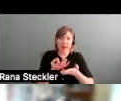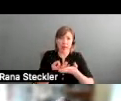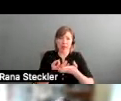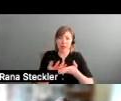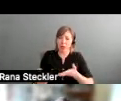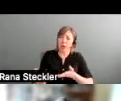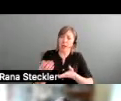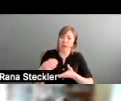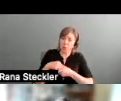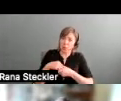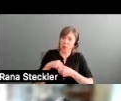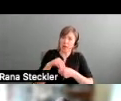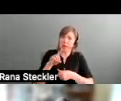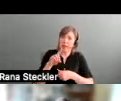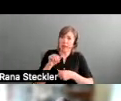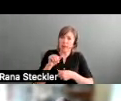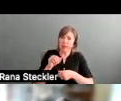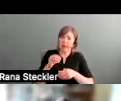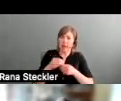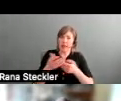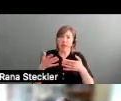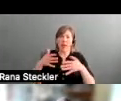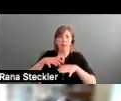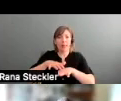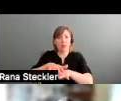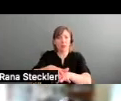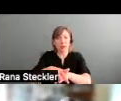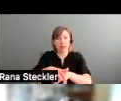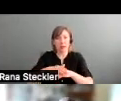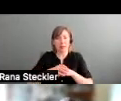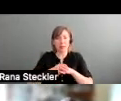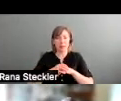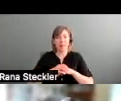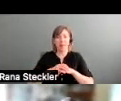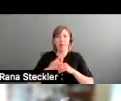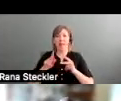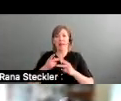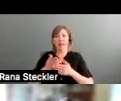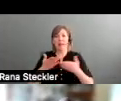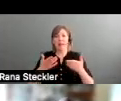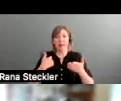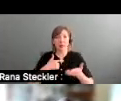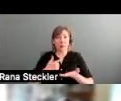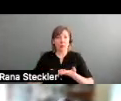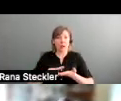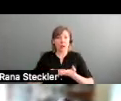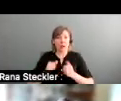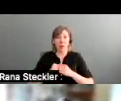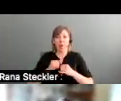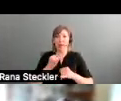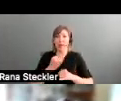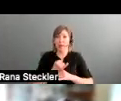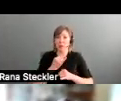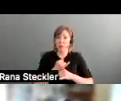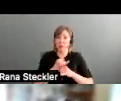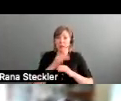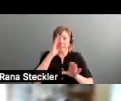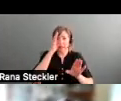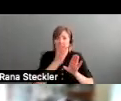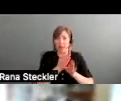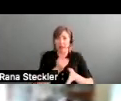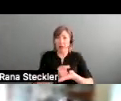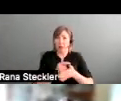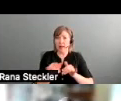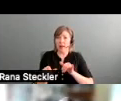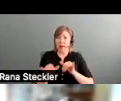including disability into the mainstream? The kind of thing that we talk about with institutional psychotherapy as